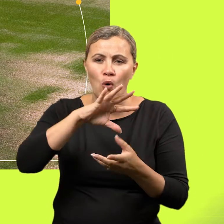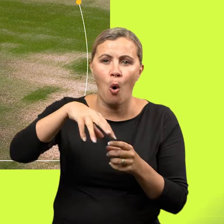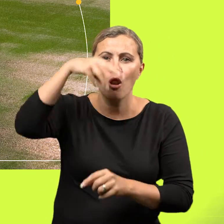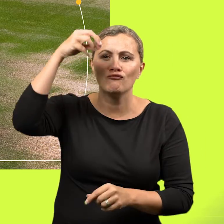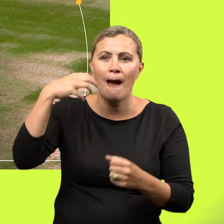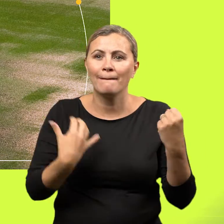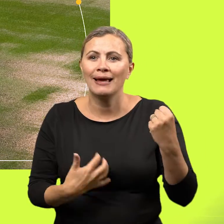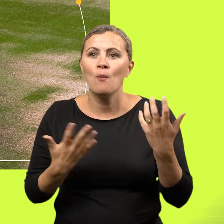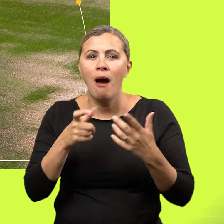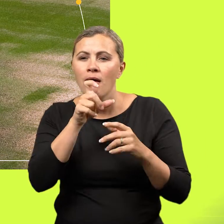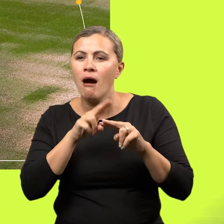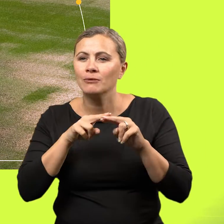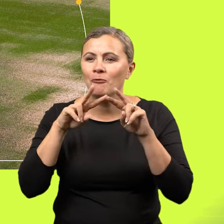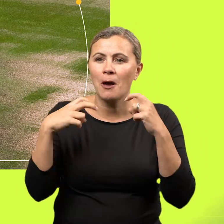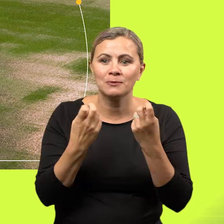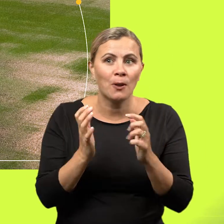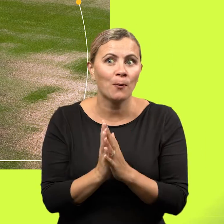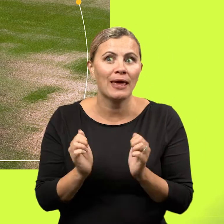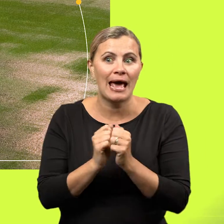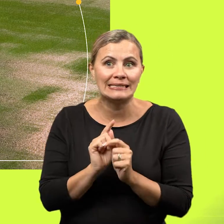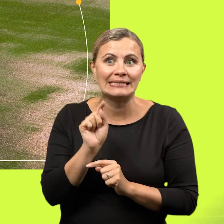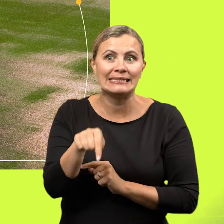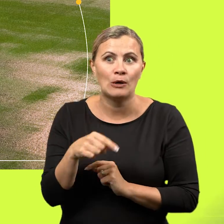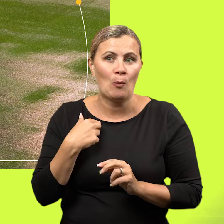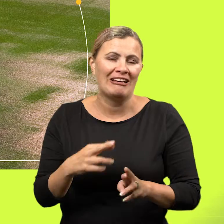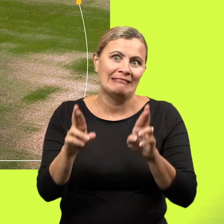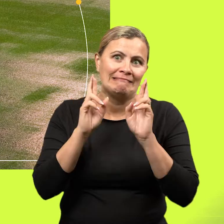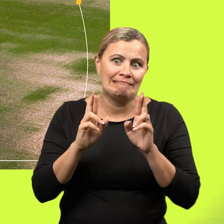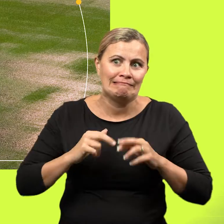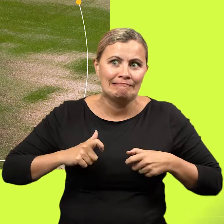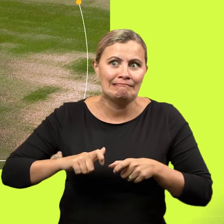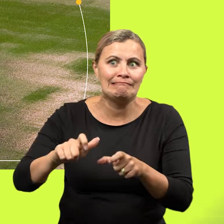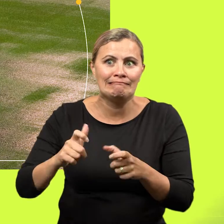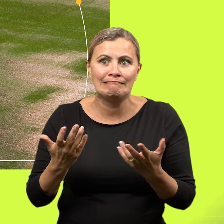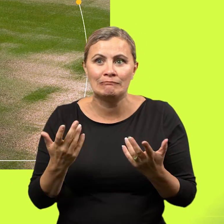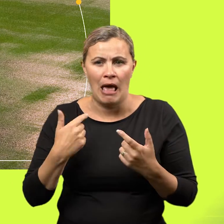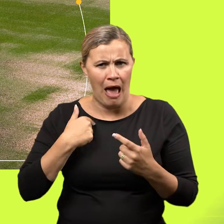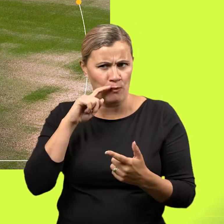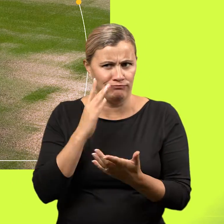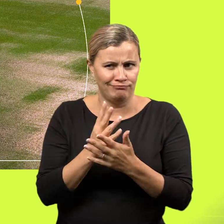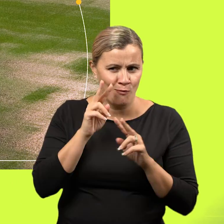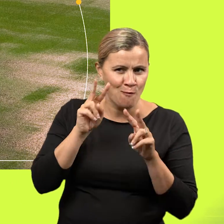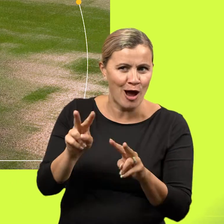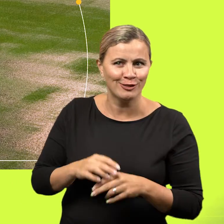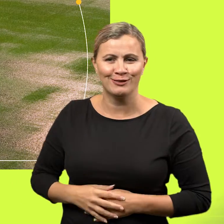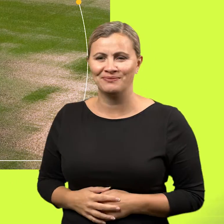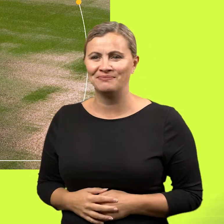hologram gig at Cardiff Castle next weekend, well, we're keeping our fingers crossed, and I'll certainly be watching.